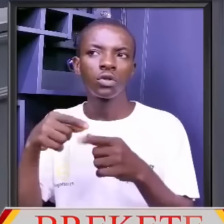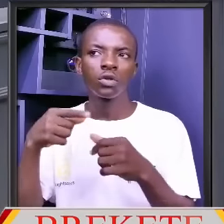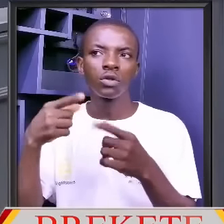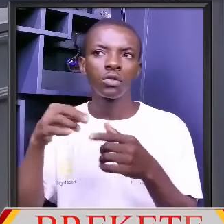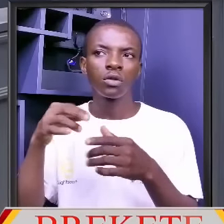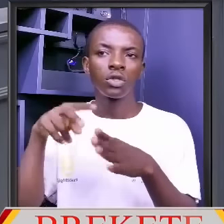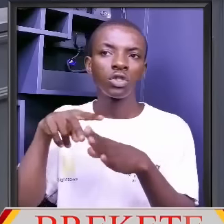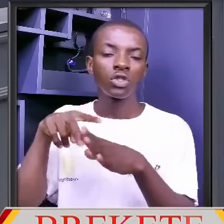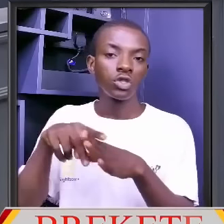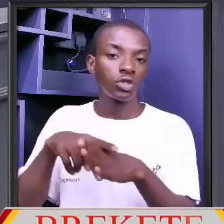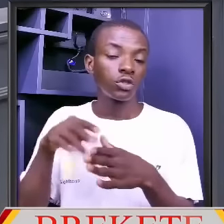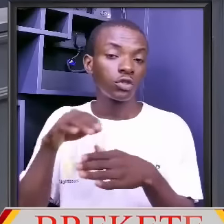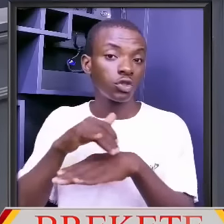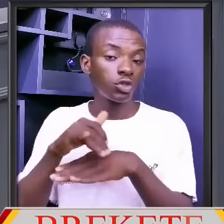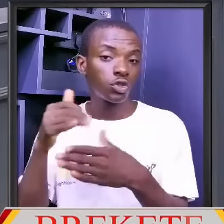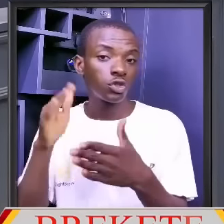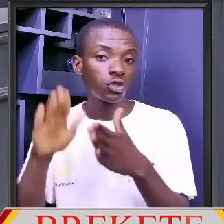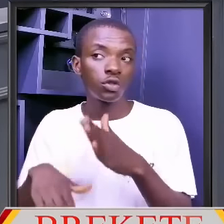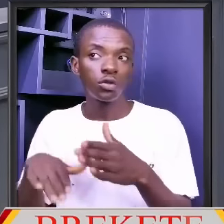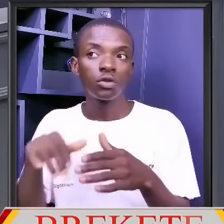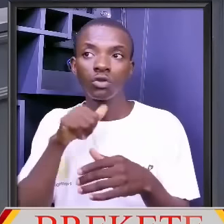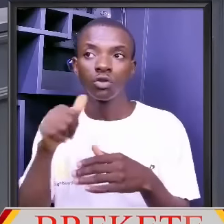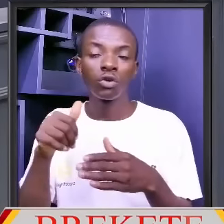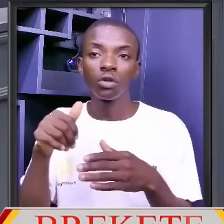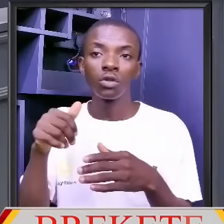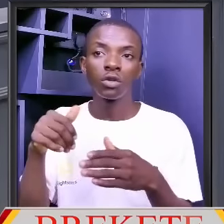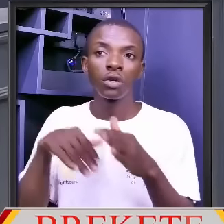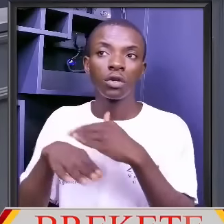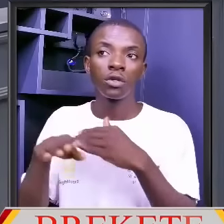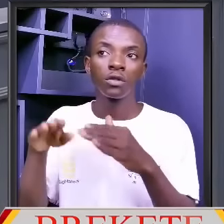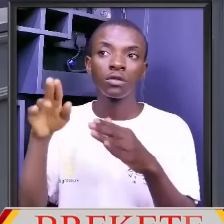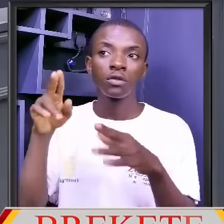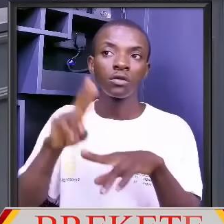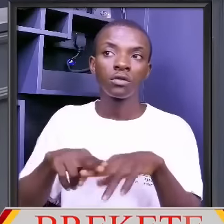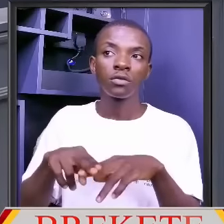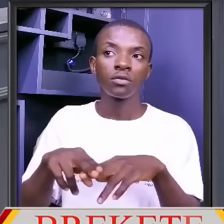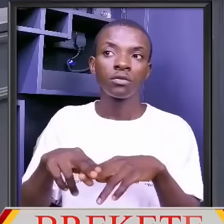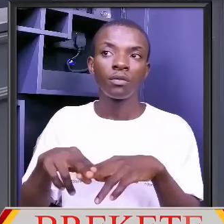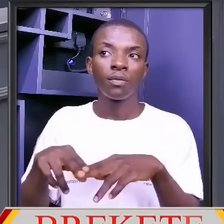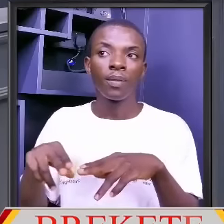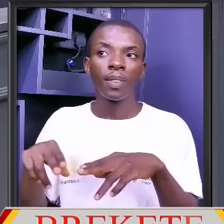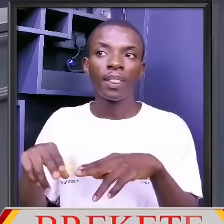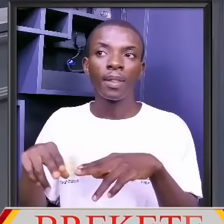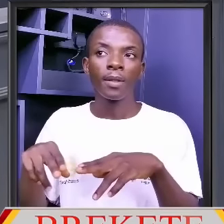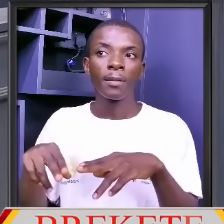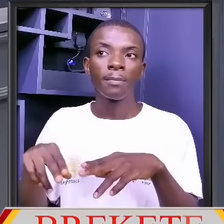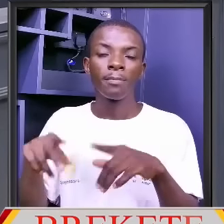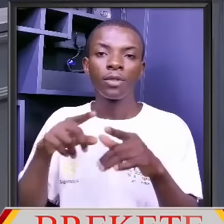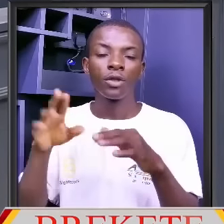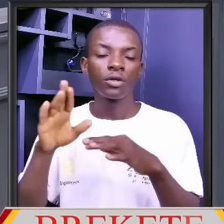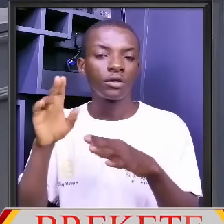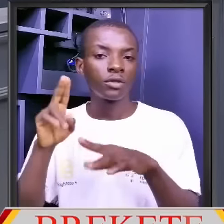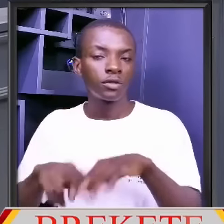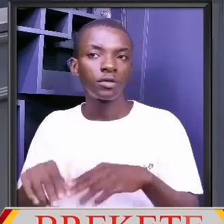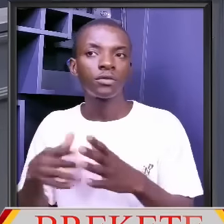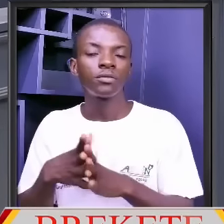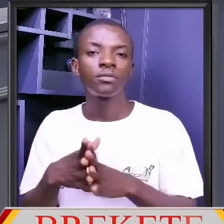because I ain't they cheap. I go enter. I know they enter for seats. Seats na 500. I go sit down for honorary grand.